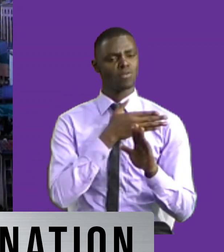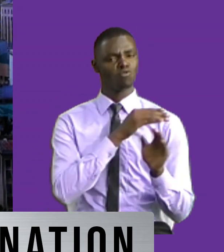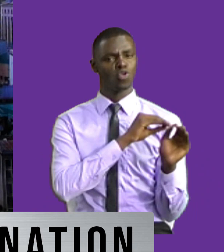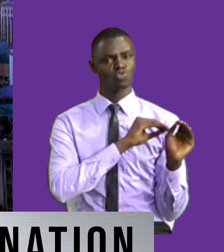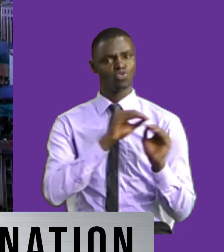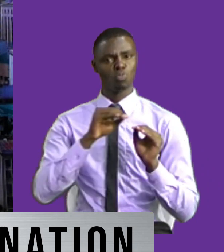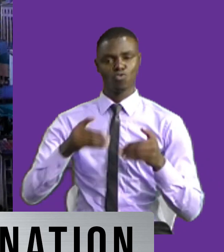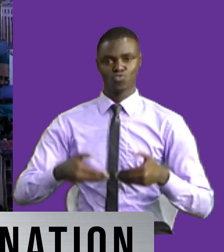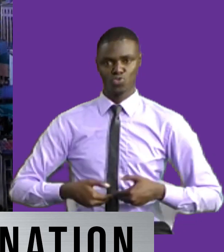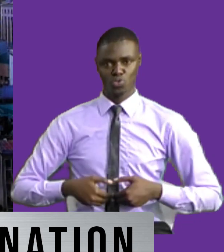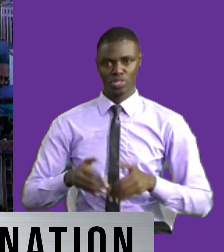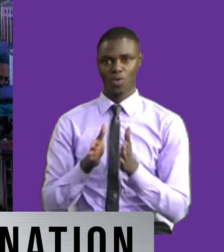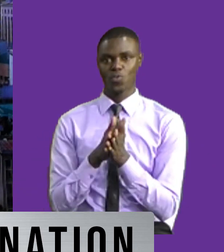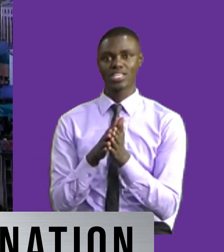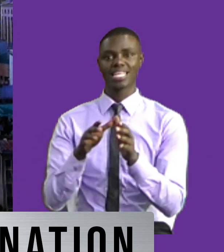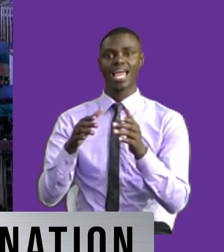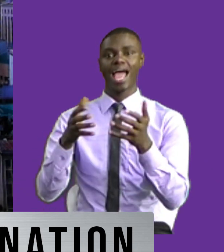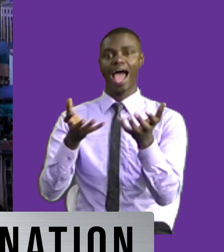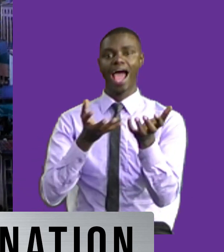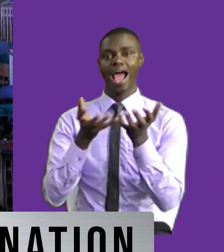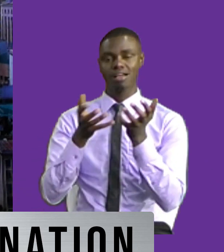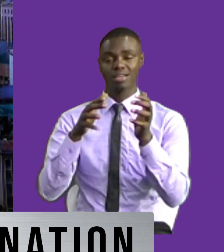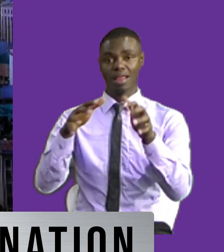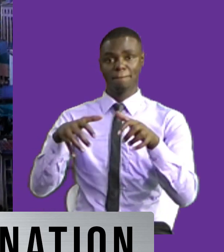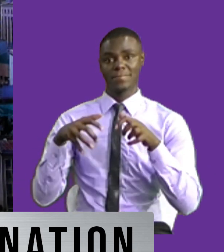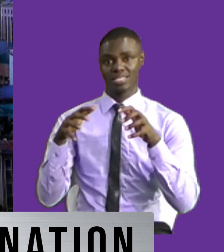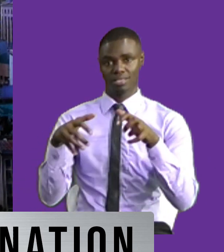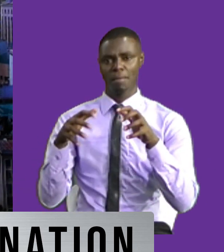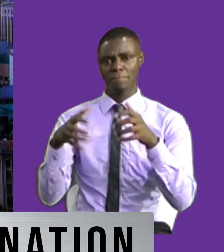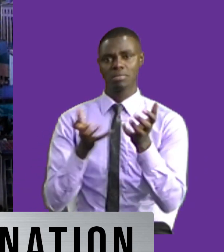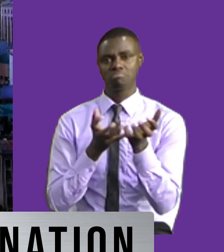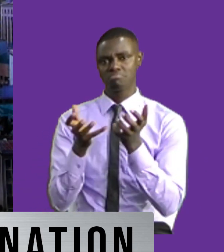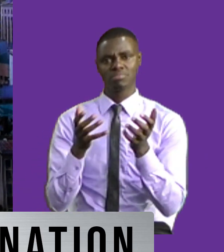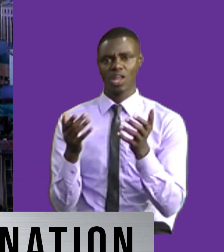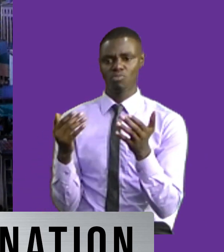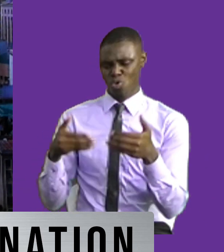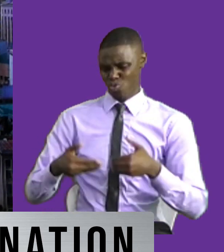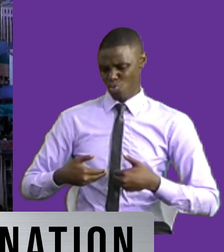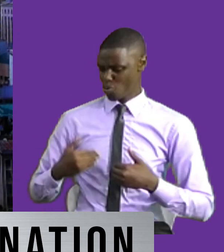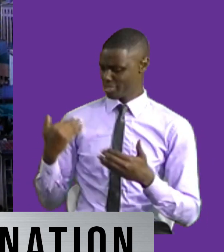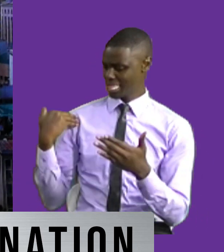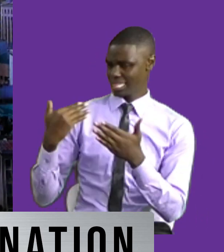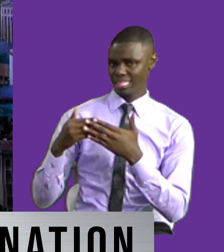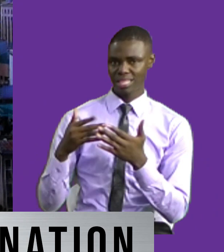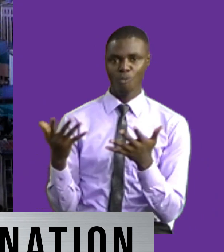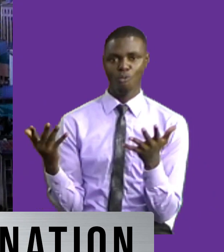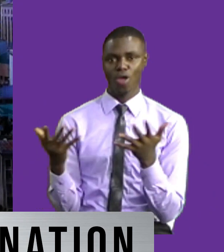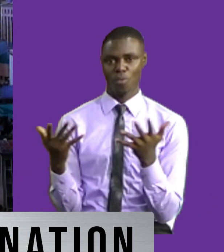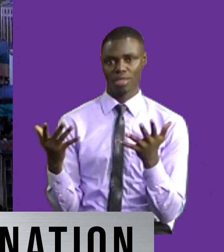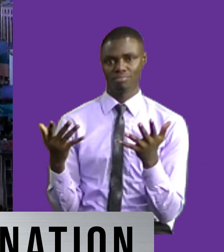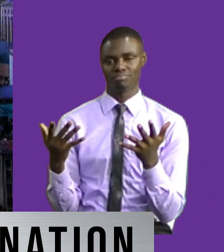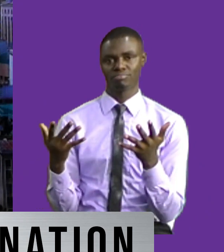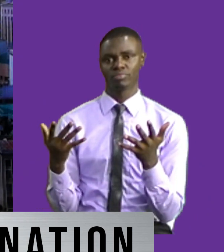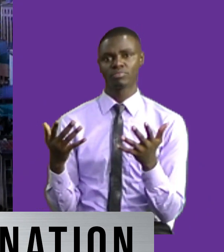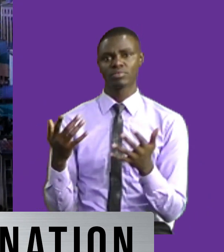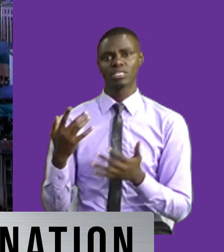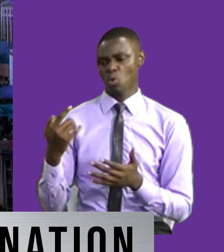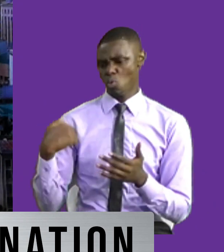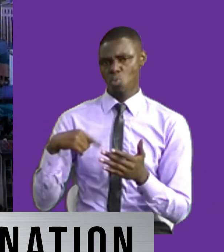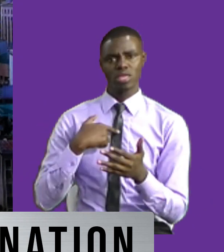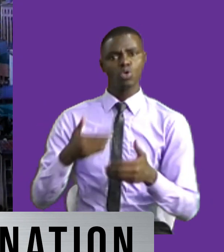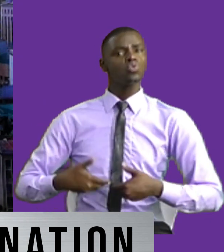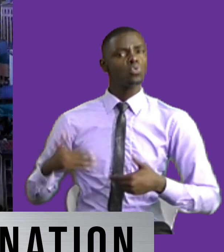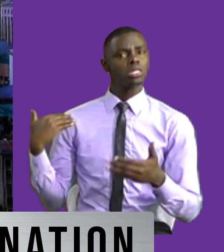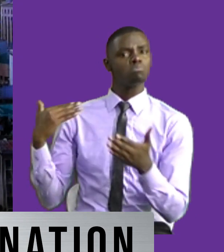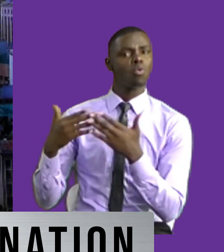into youth and agribusiness, yes. Where are we at? What do you have to say about where we are right